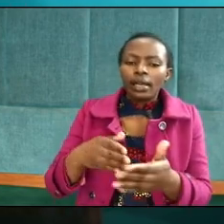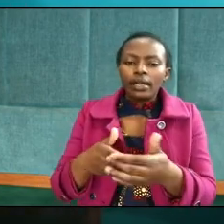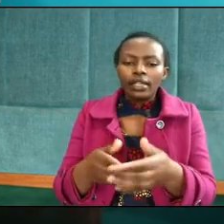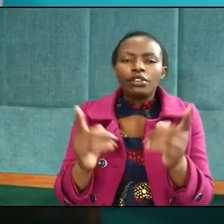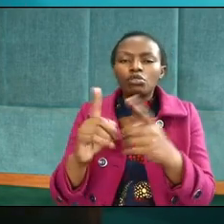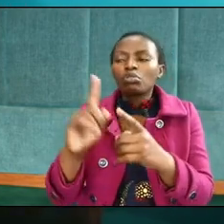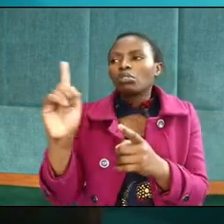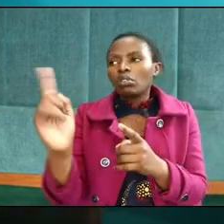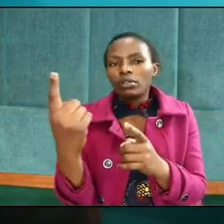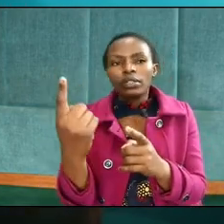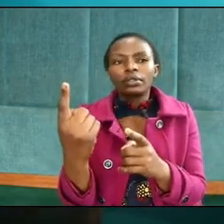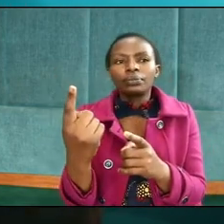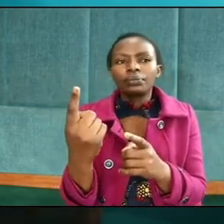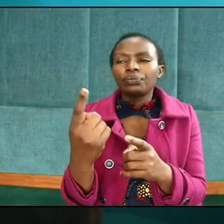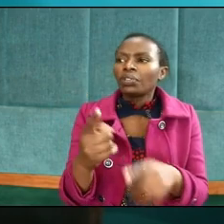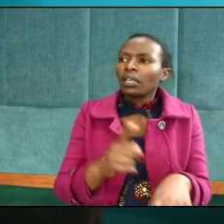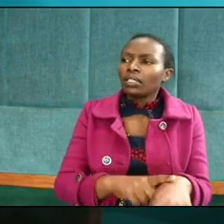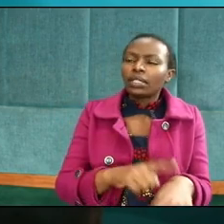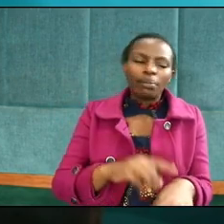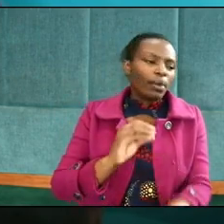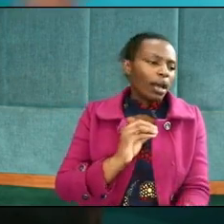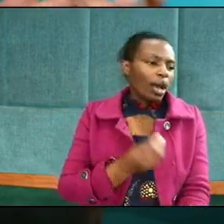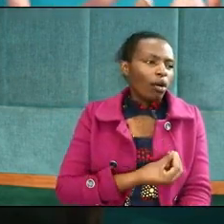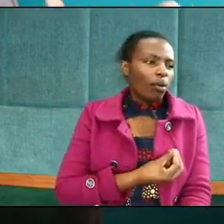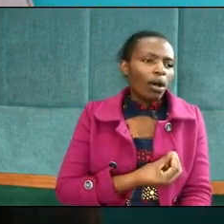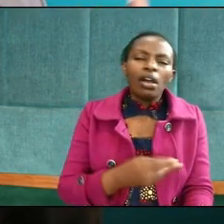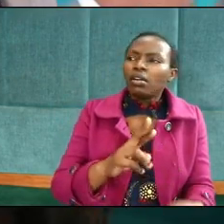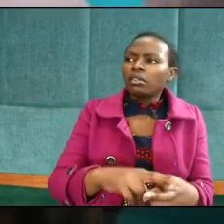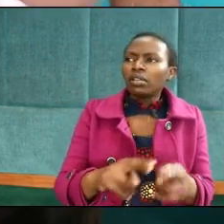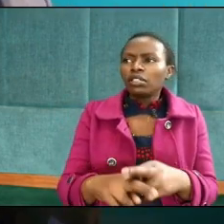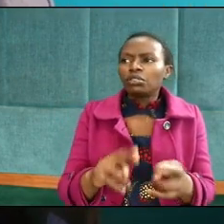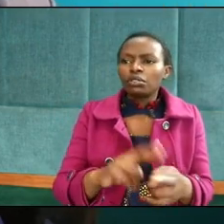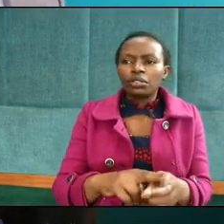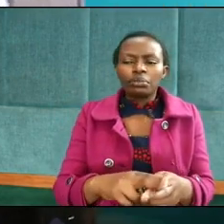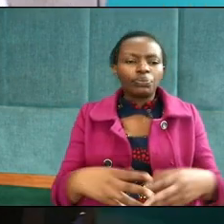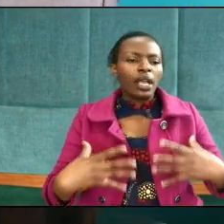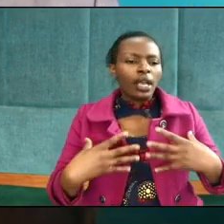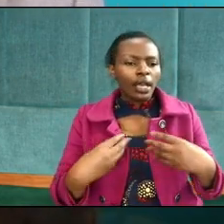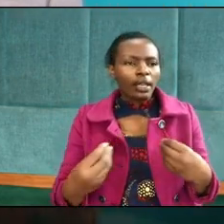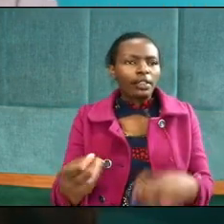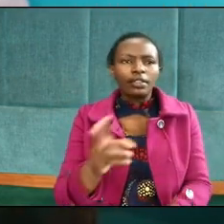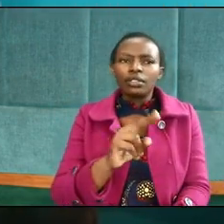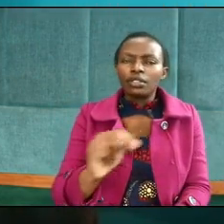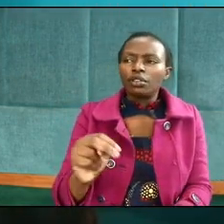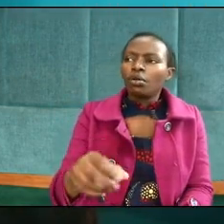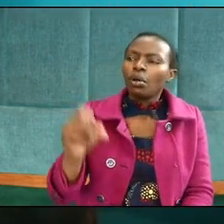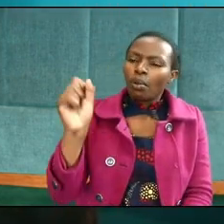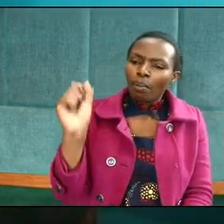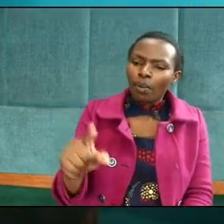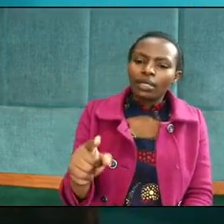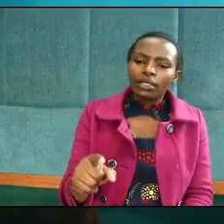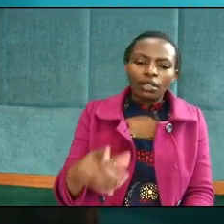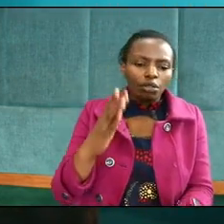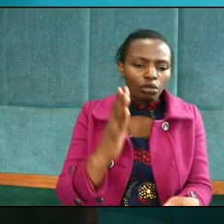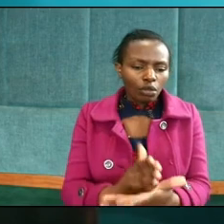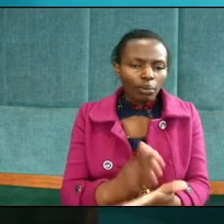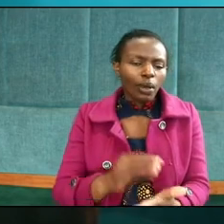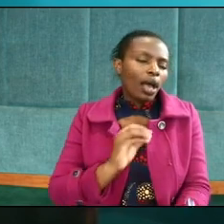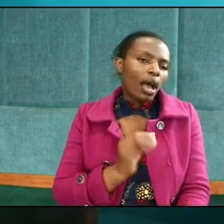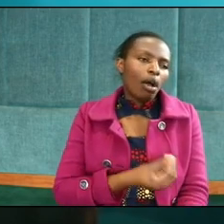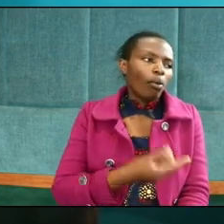social well-being is unhealthy, then it triggers mental